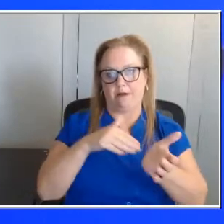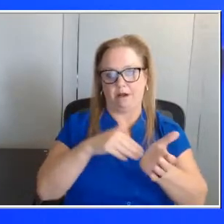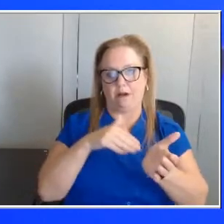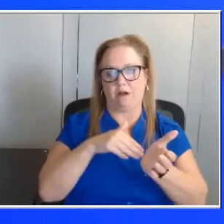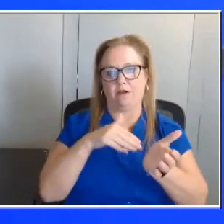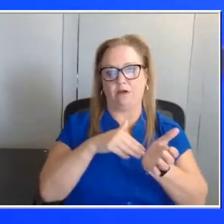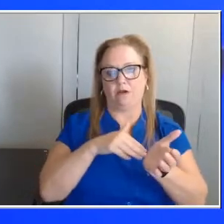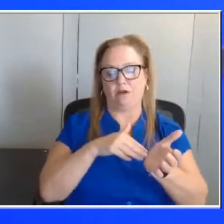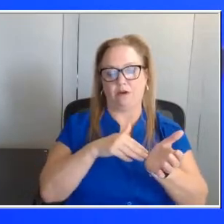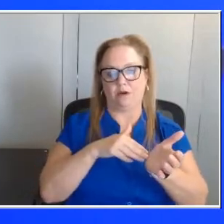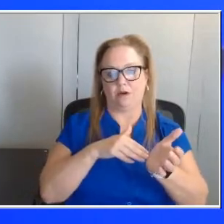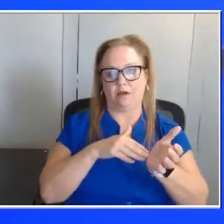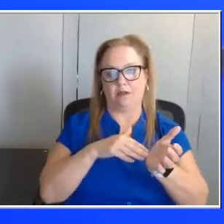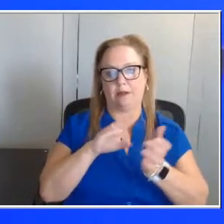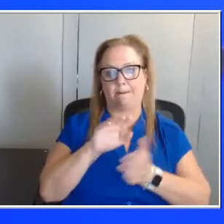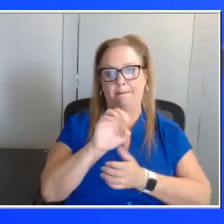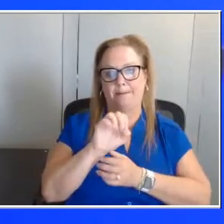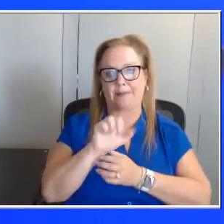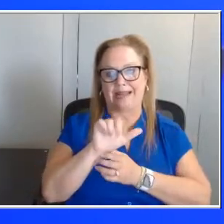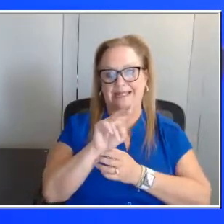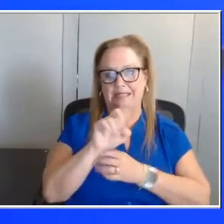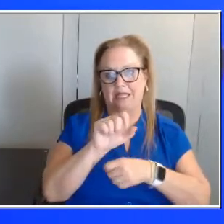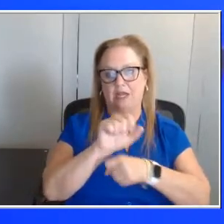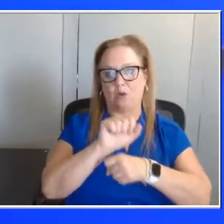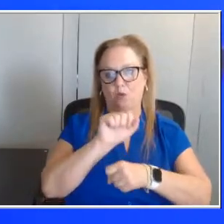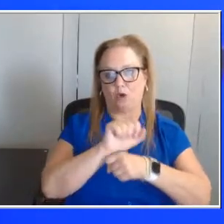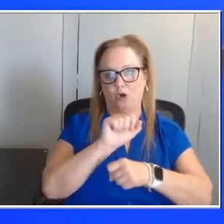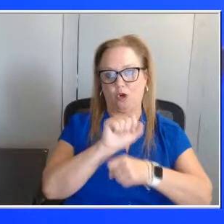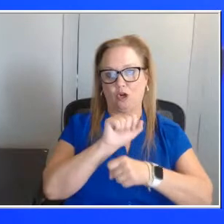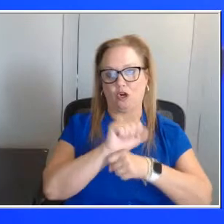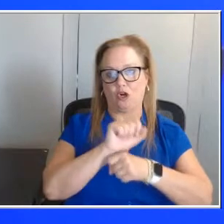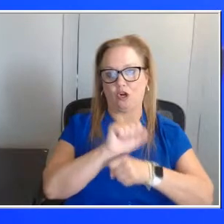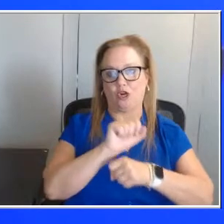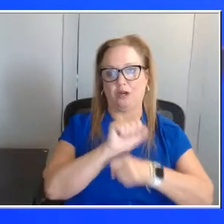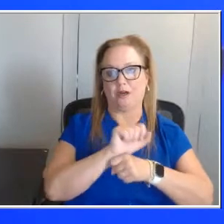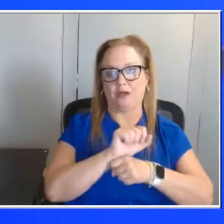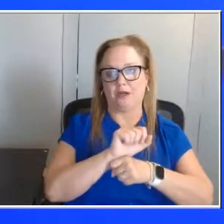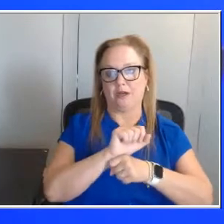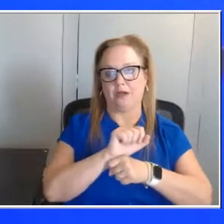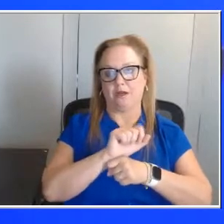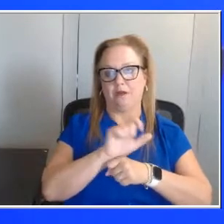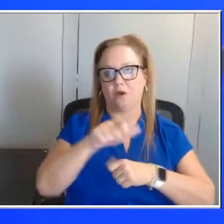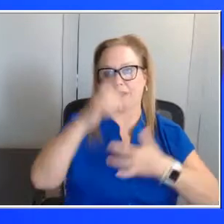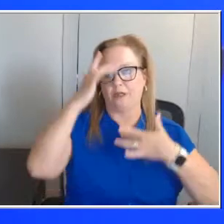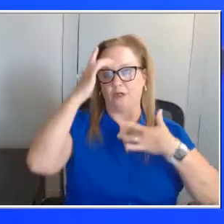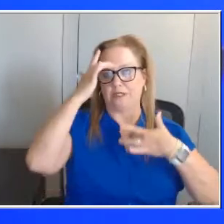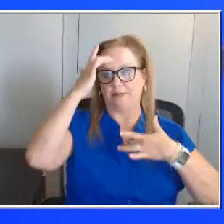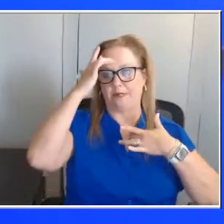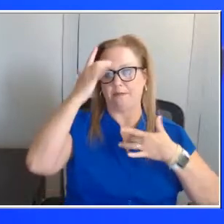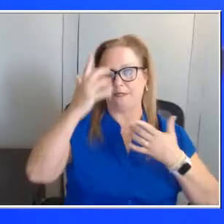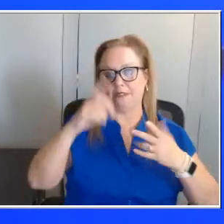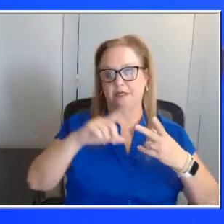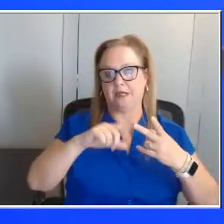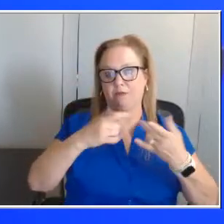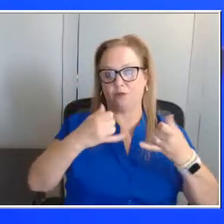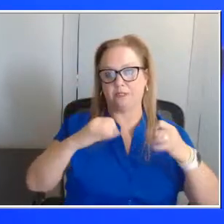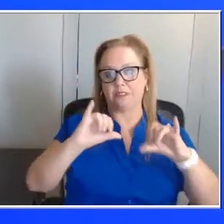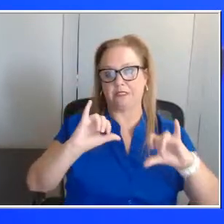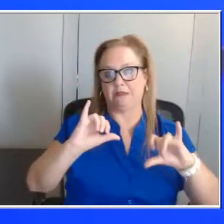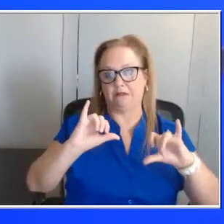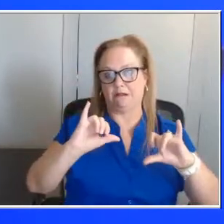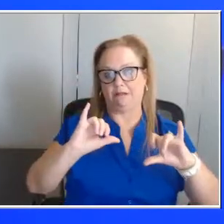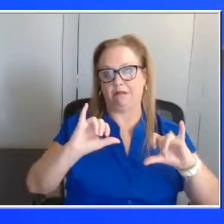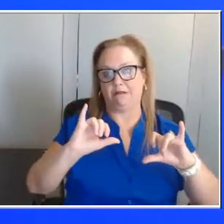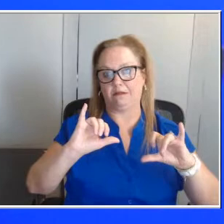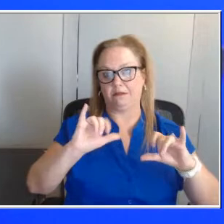that kind of baseline workup, right, to rule out the other causes of your symptoms. And then if we're still kind of getting to the end of that line and